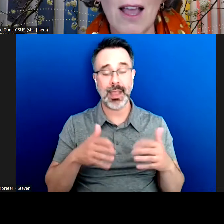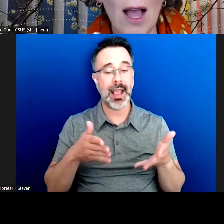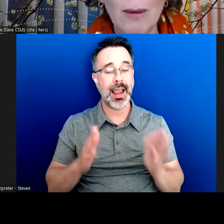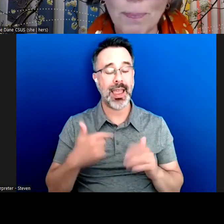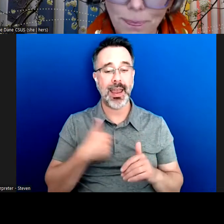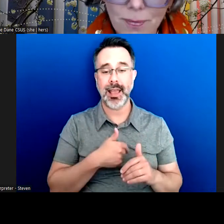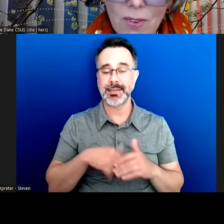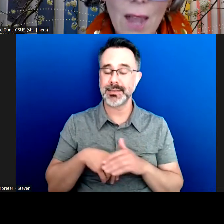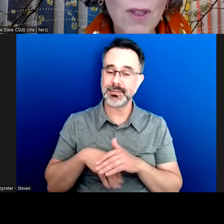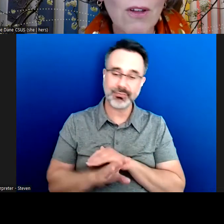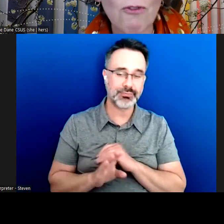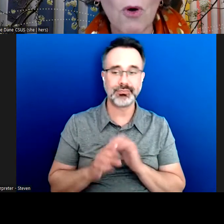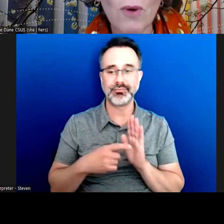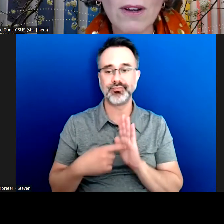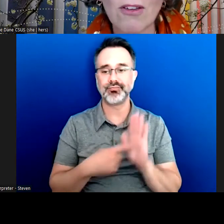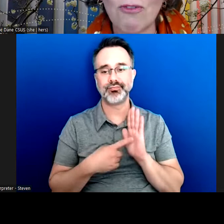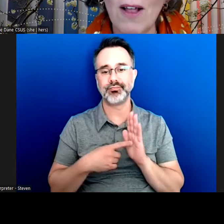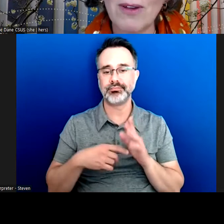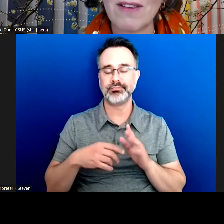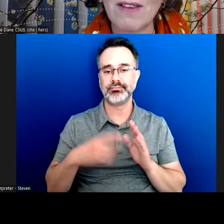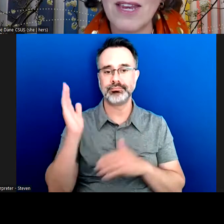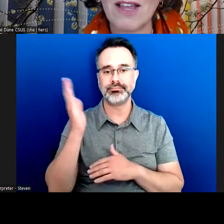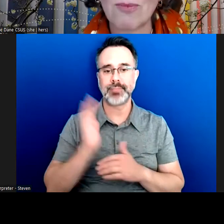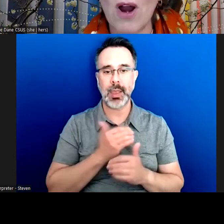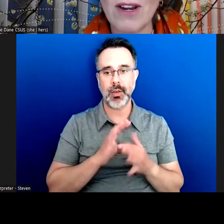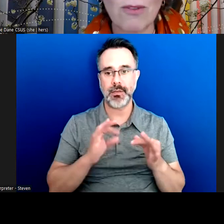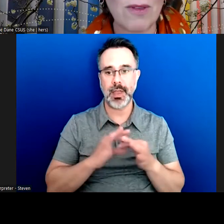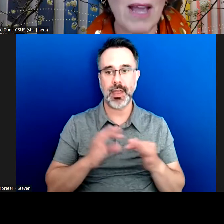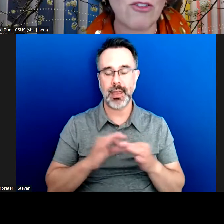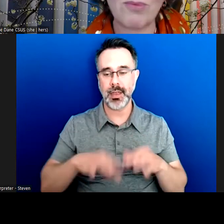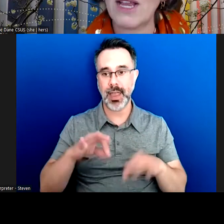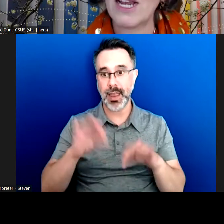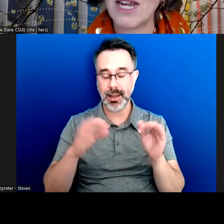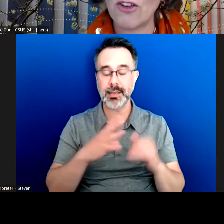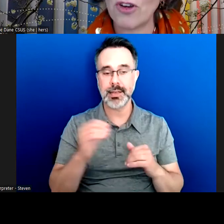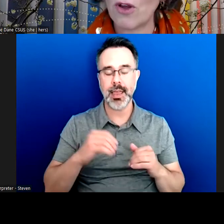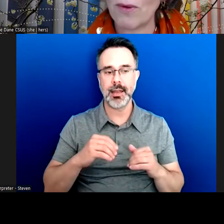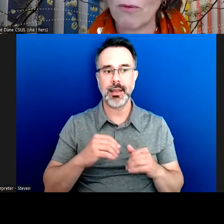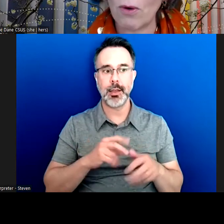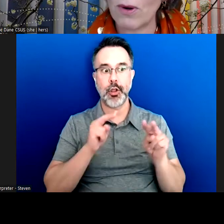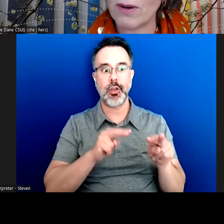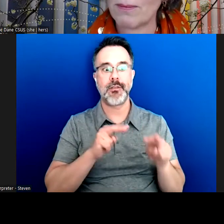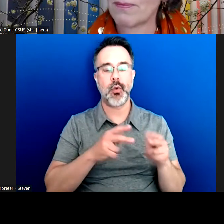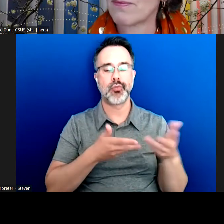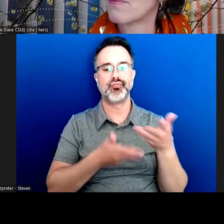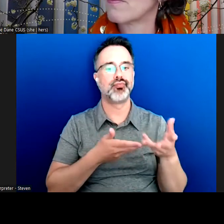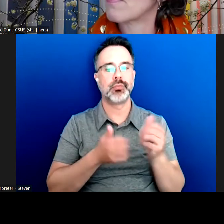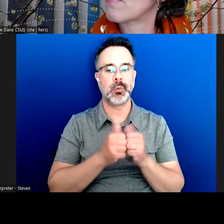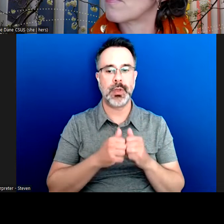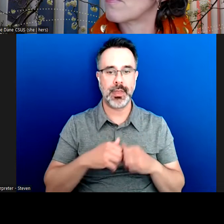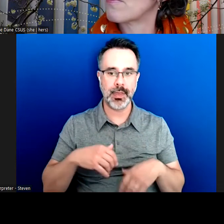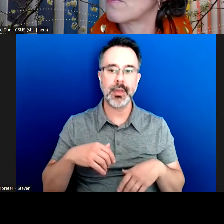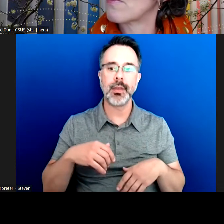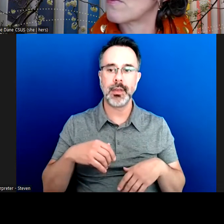findings. And we look forward to following CDA's progress with the master plan on aging going forward.